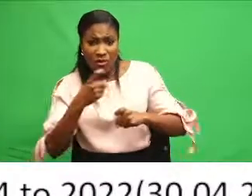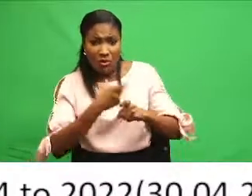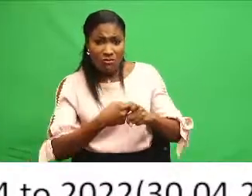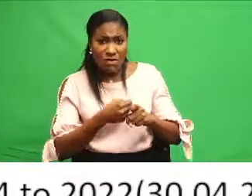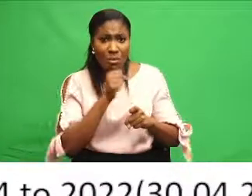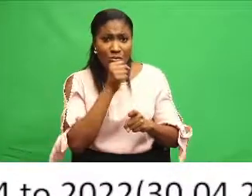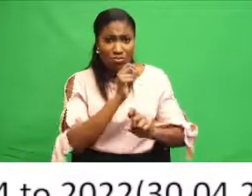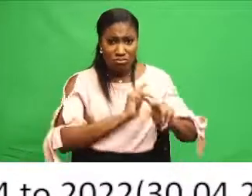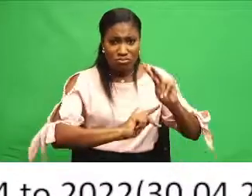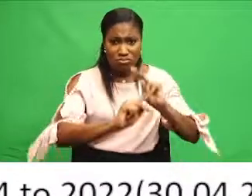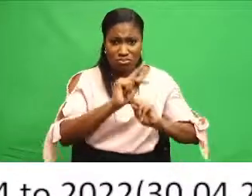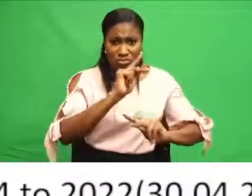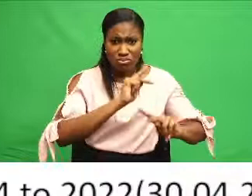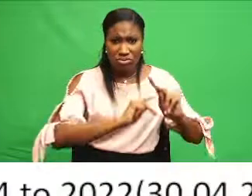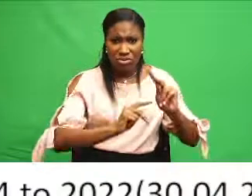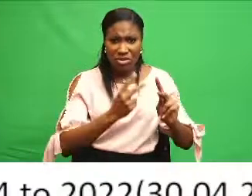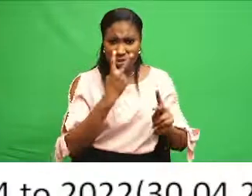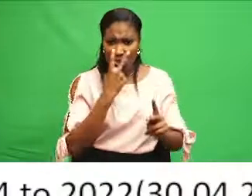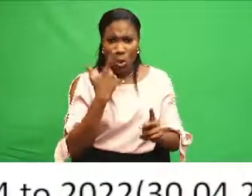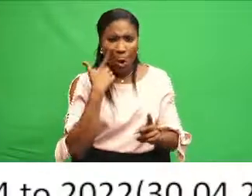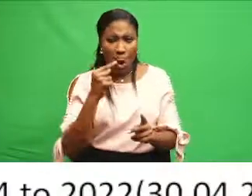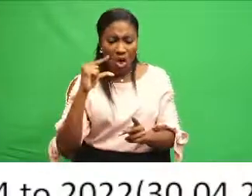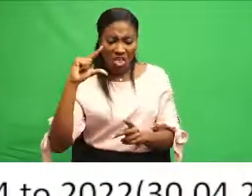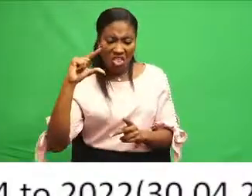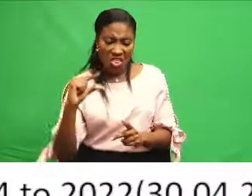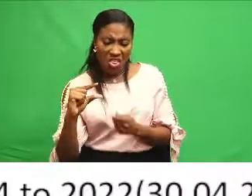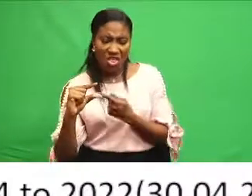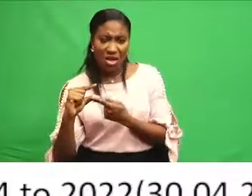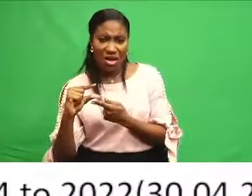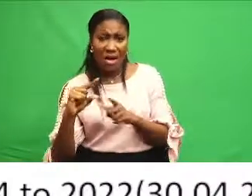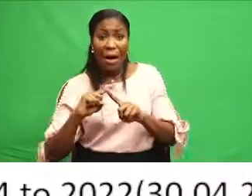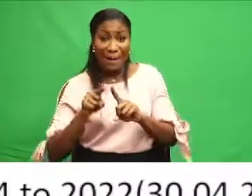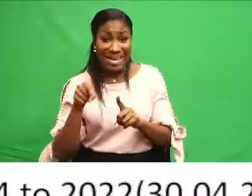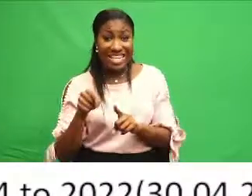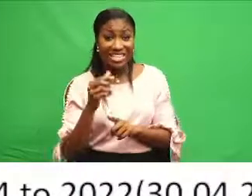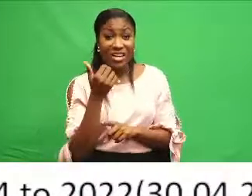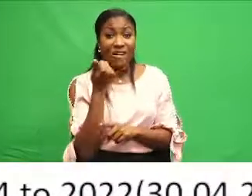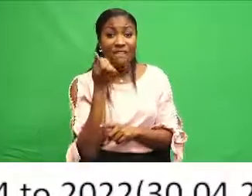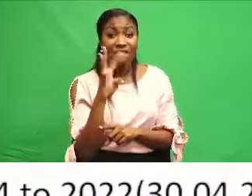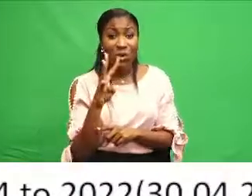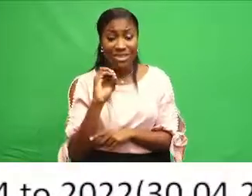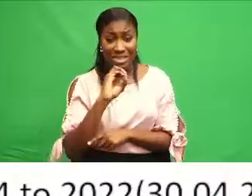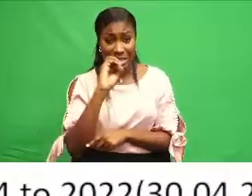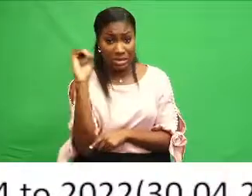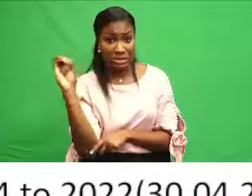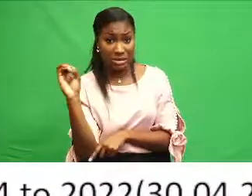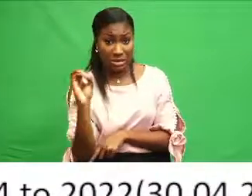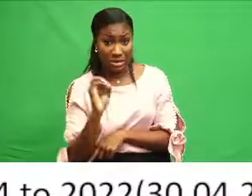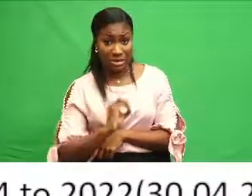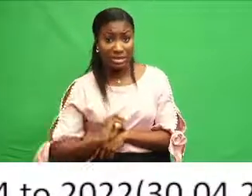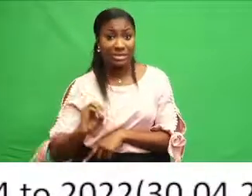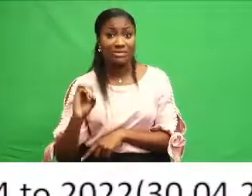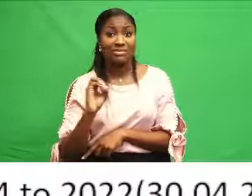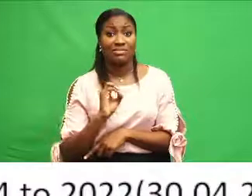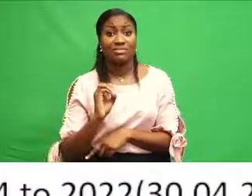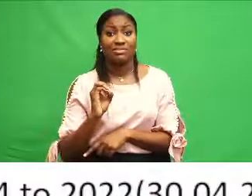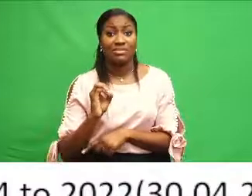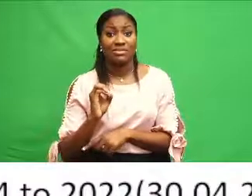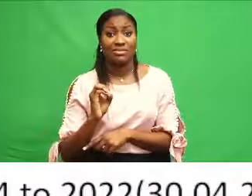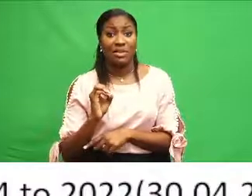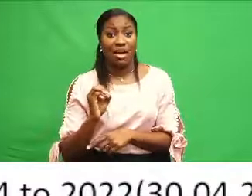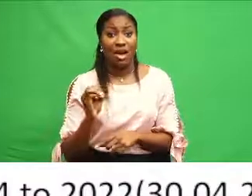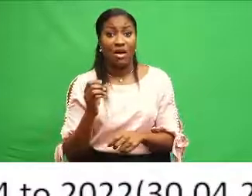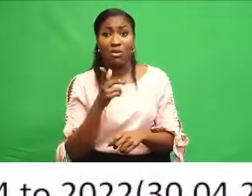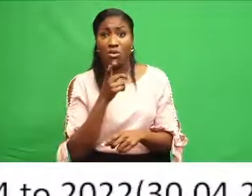third column there, where you're seeing the 711. That's about 14% of all the serious offenses that were posed to